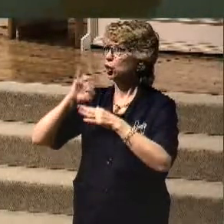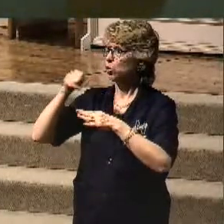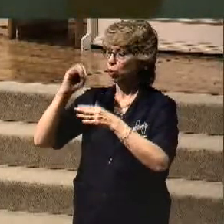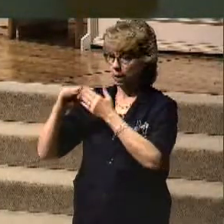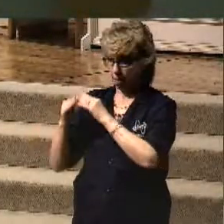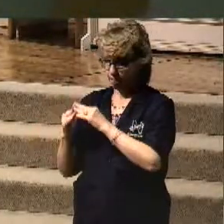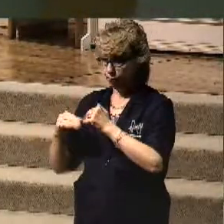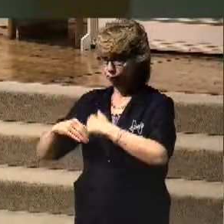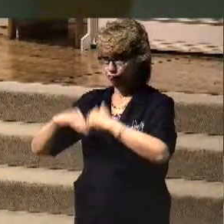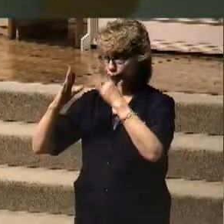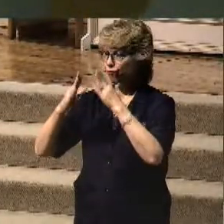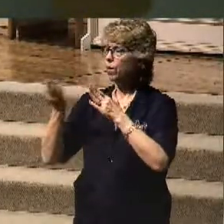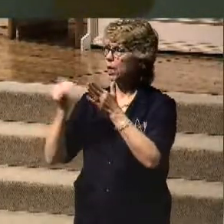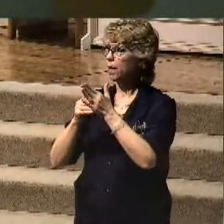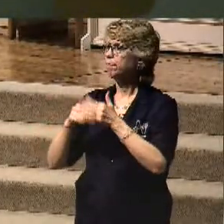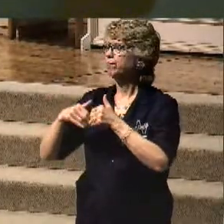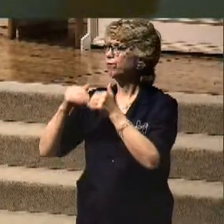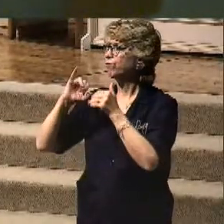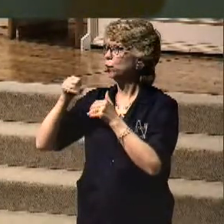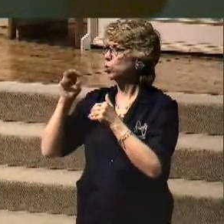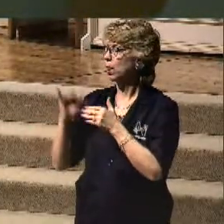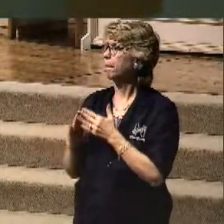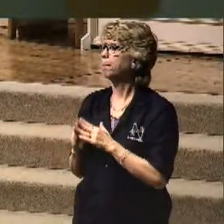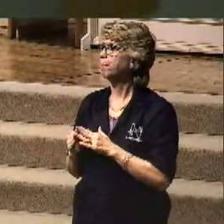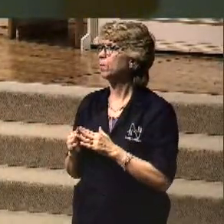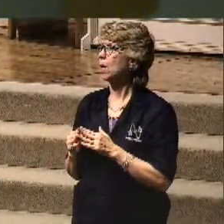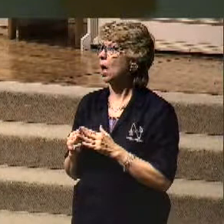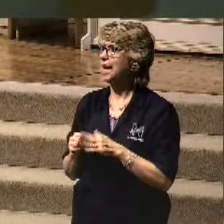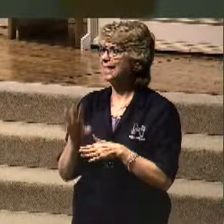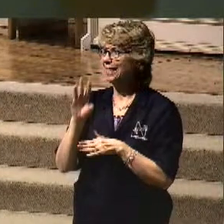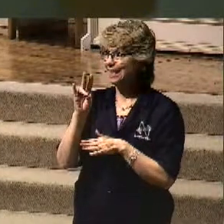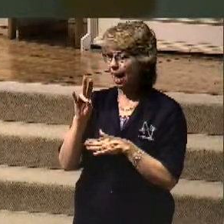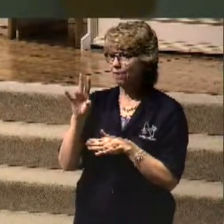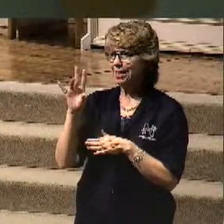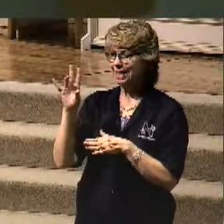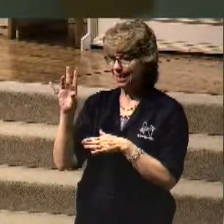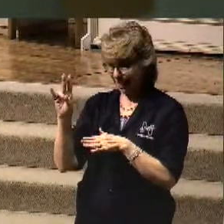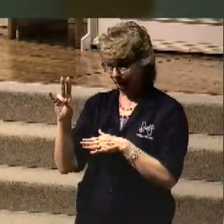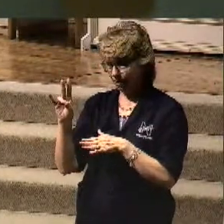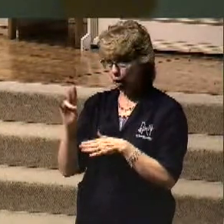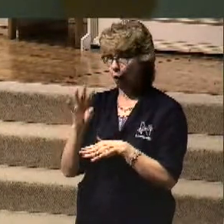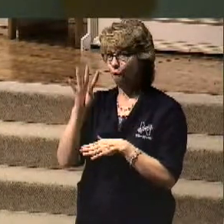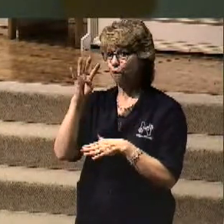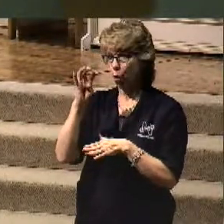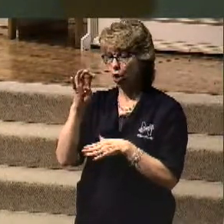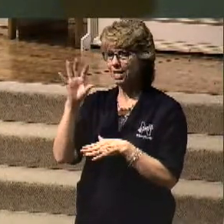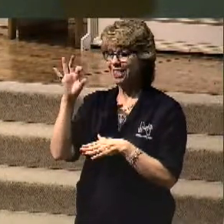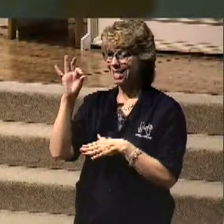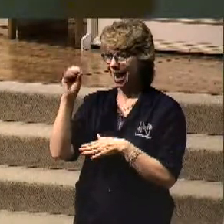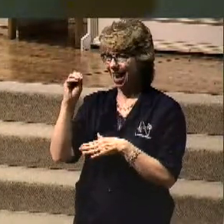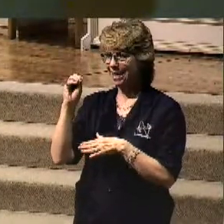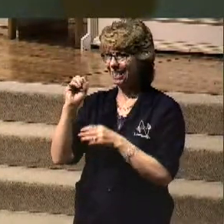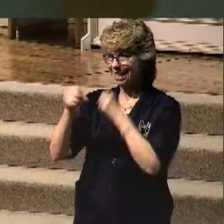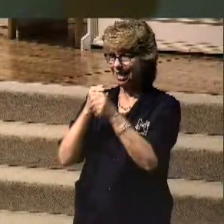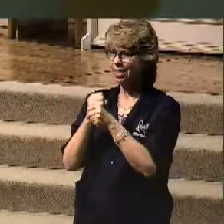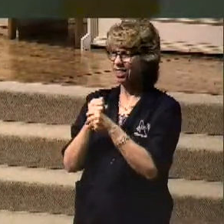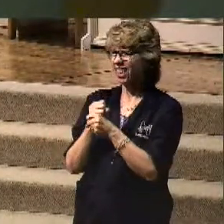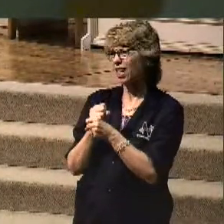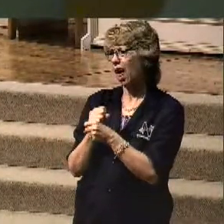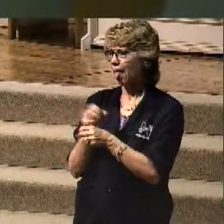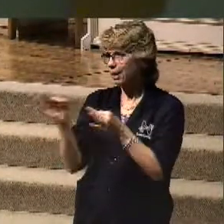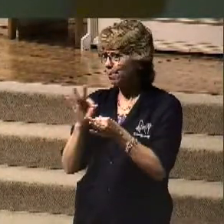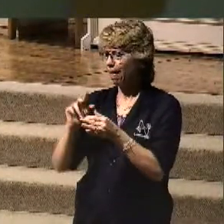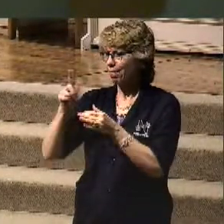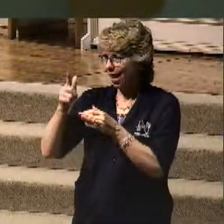Bible says that there would be 77s, 490 years. We'll touch on that later. And